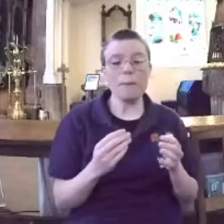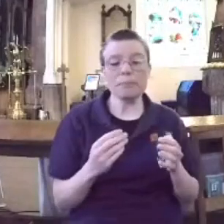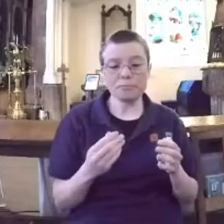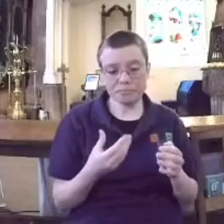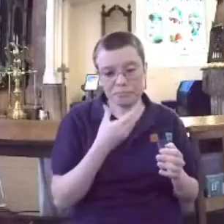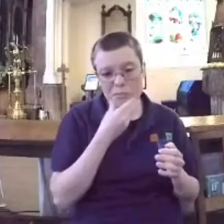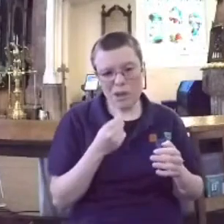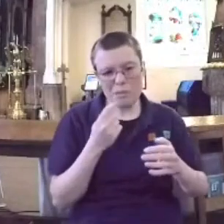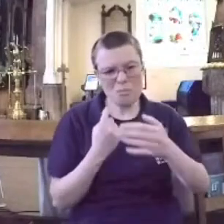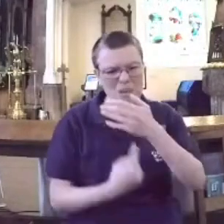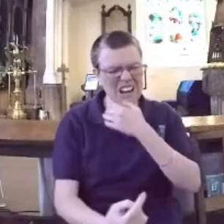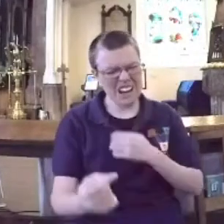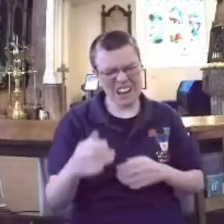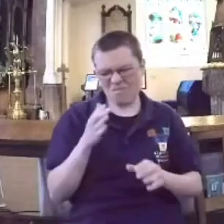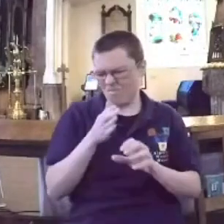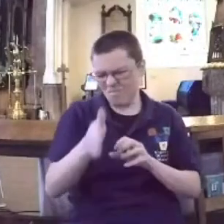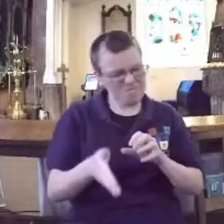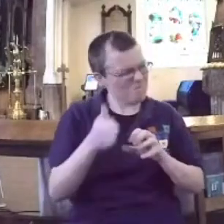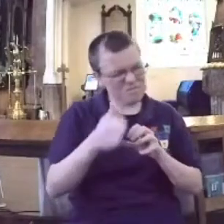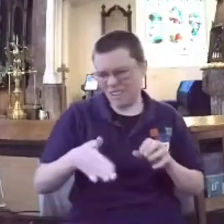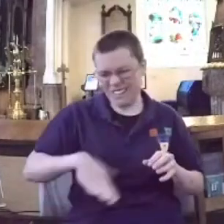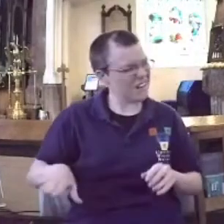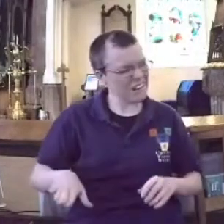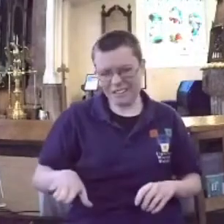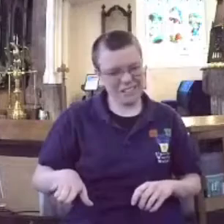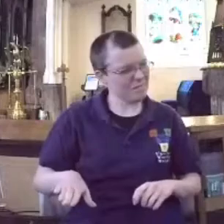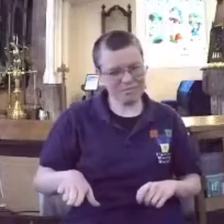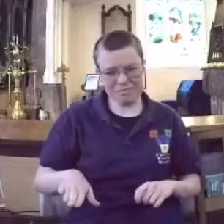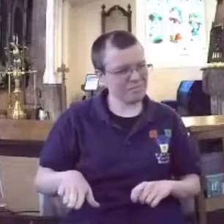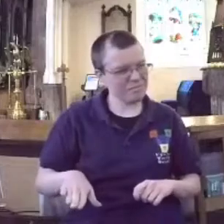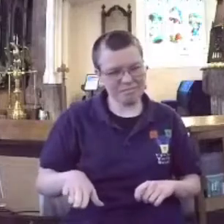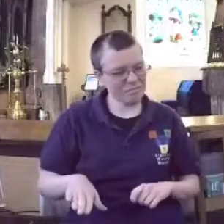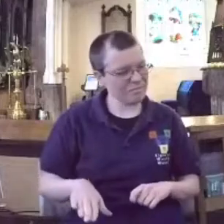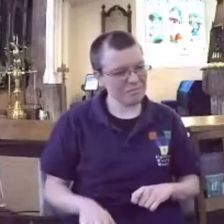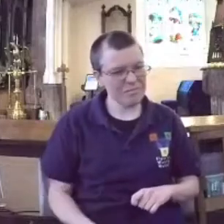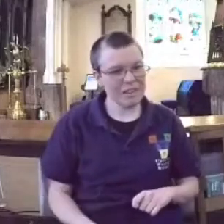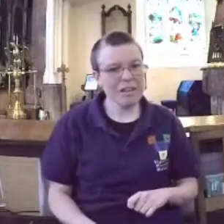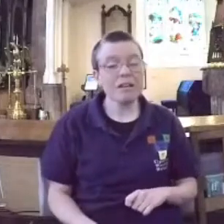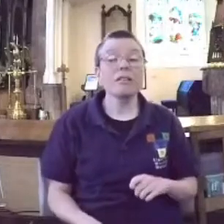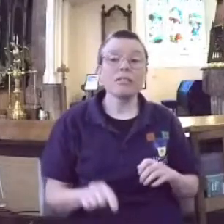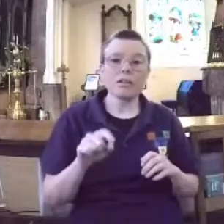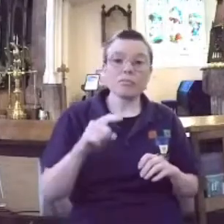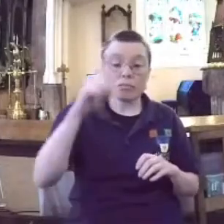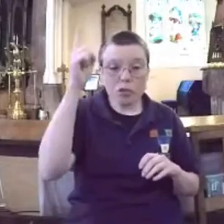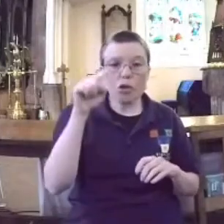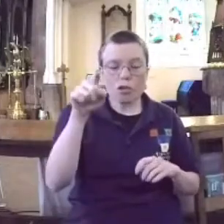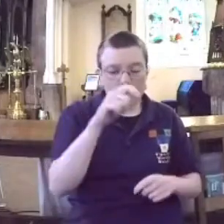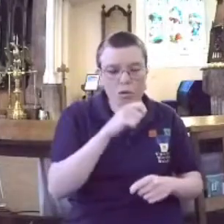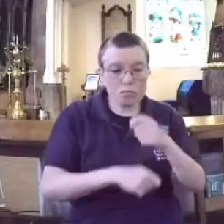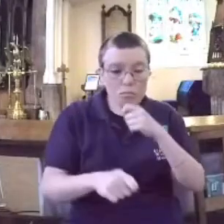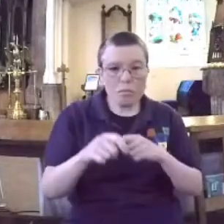3. He humbled you, causing you to hunger and then feeding you with manna, which neither you nor your ancestors had